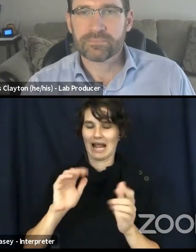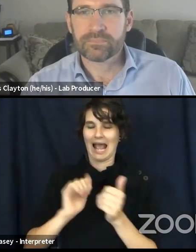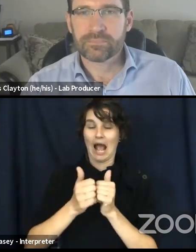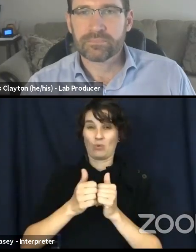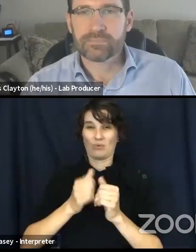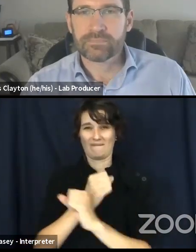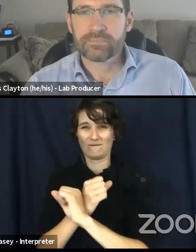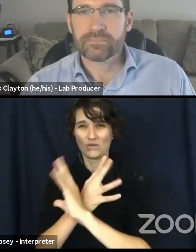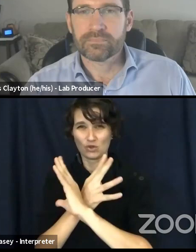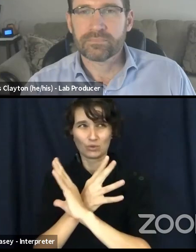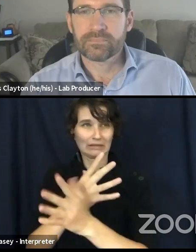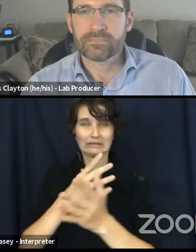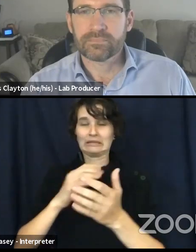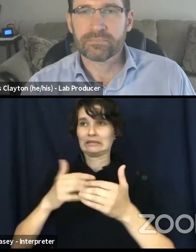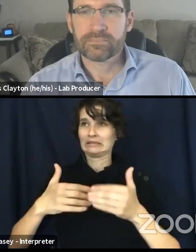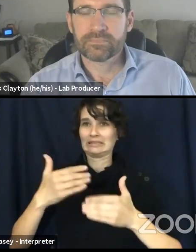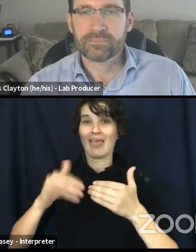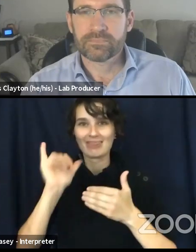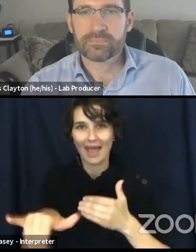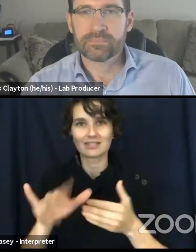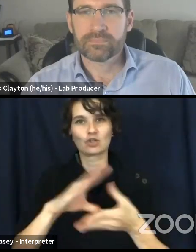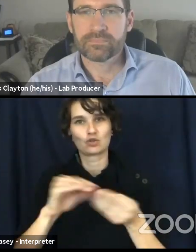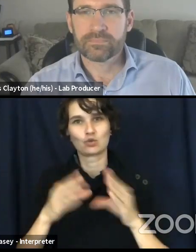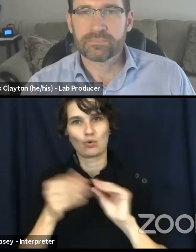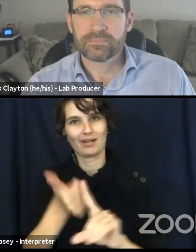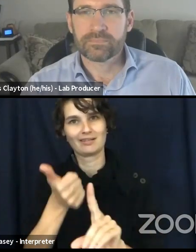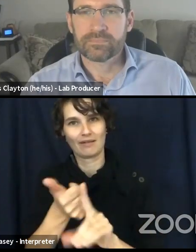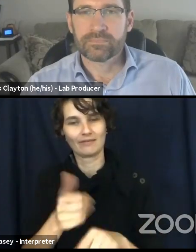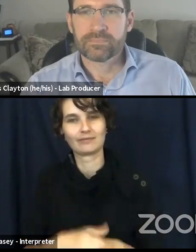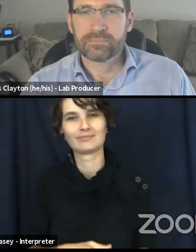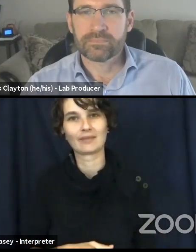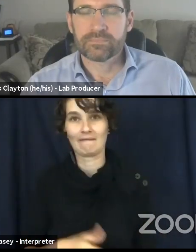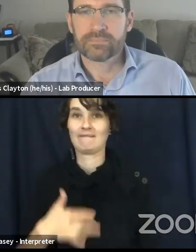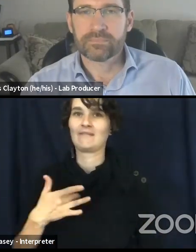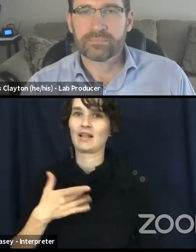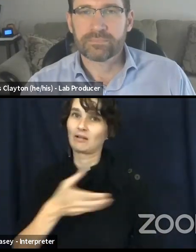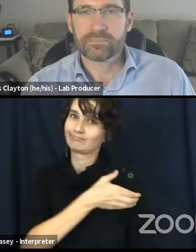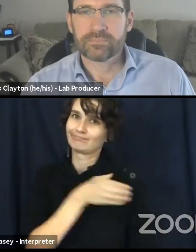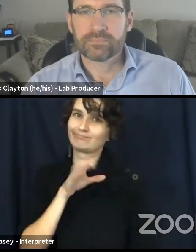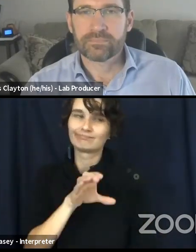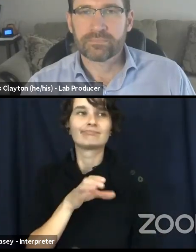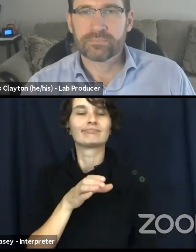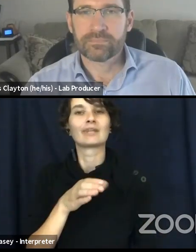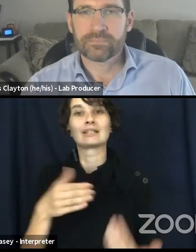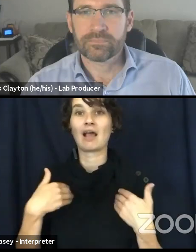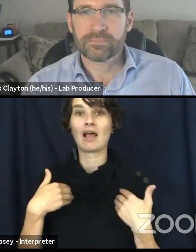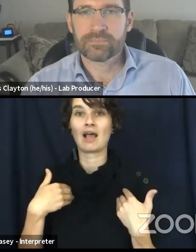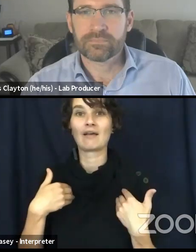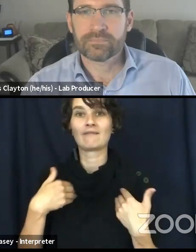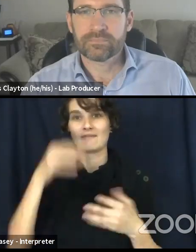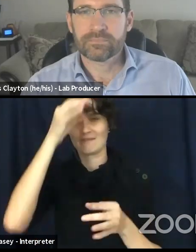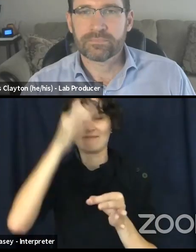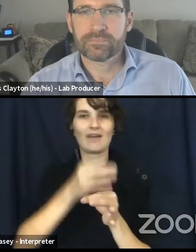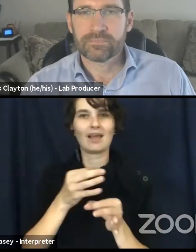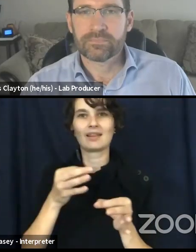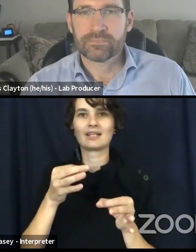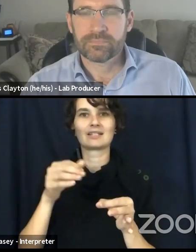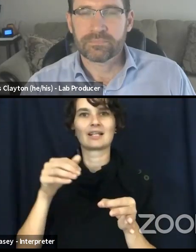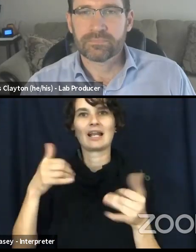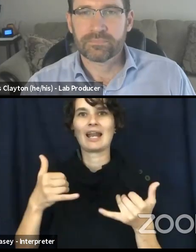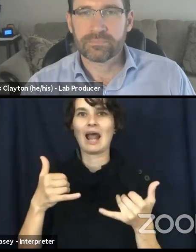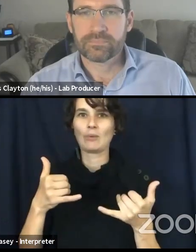the story. And I find this empowering because, you know, I have so much faith in this decentralized, democratized, grassroots way